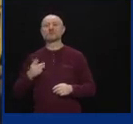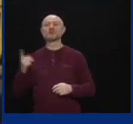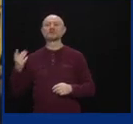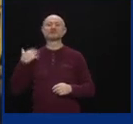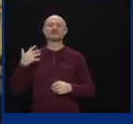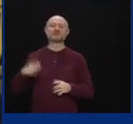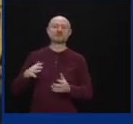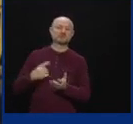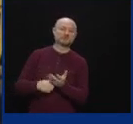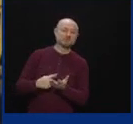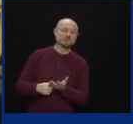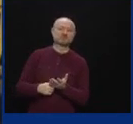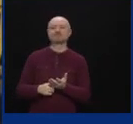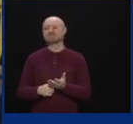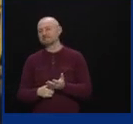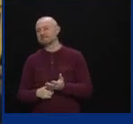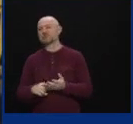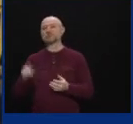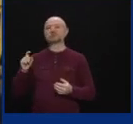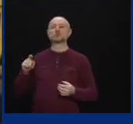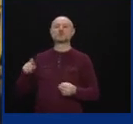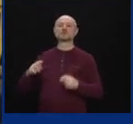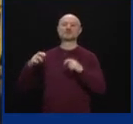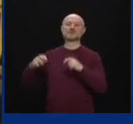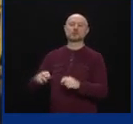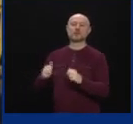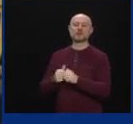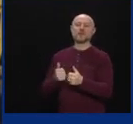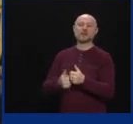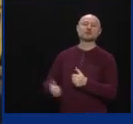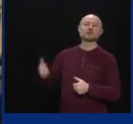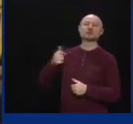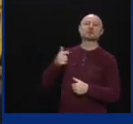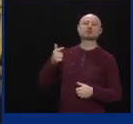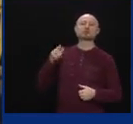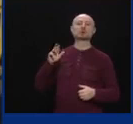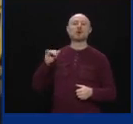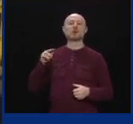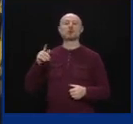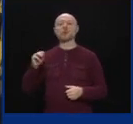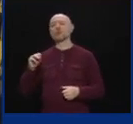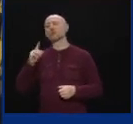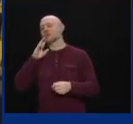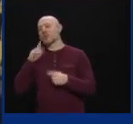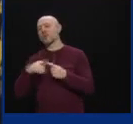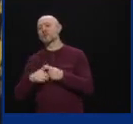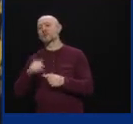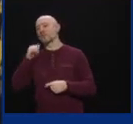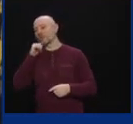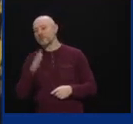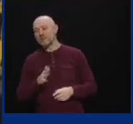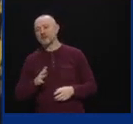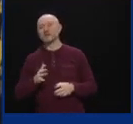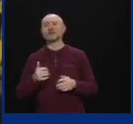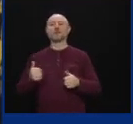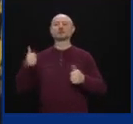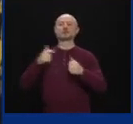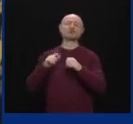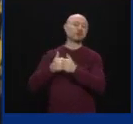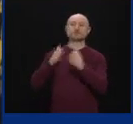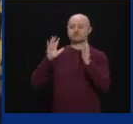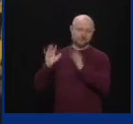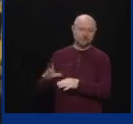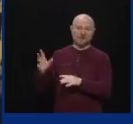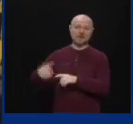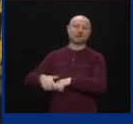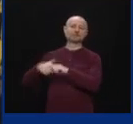some time with Secretary Granholm and talk about women in power and all the challenges we face. But we'll have that bonding